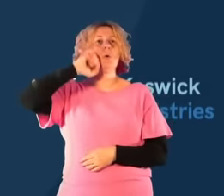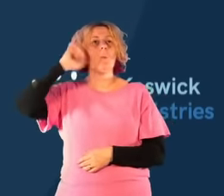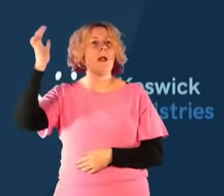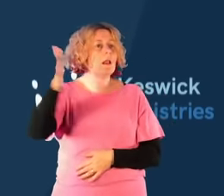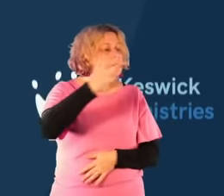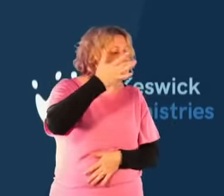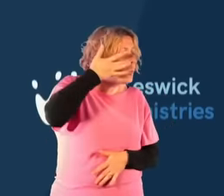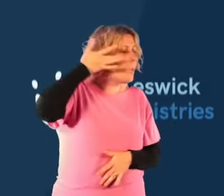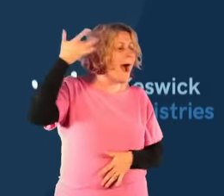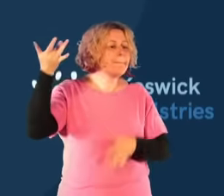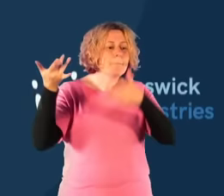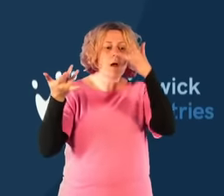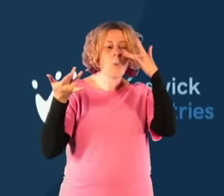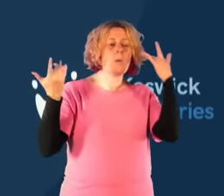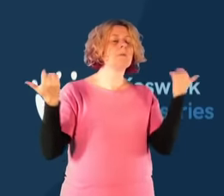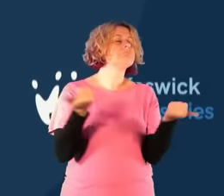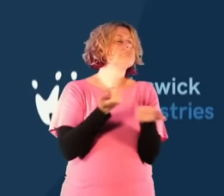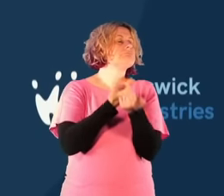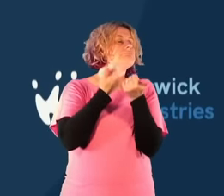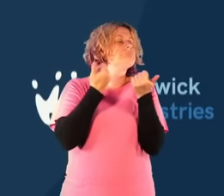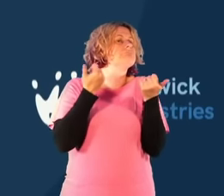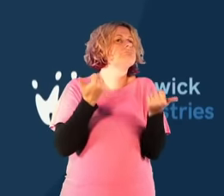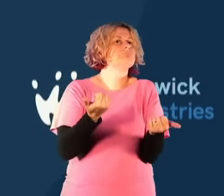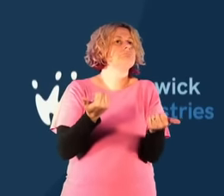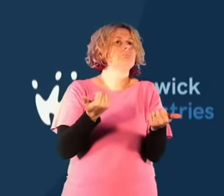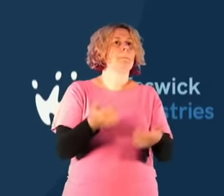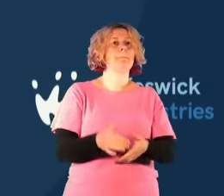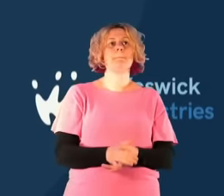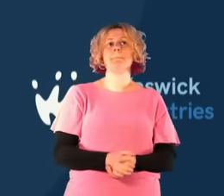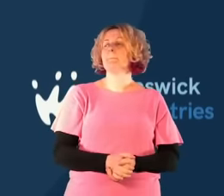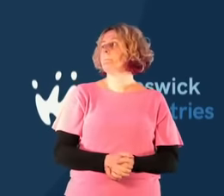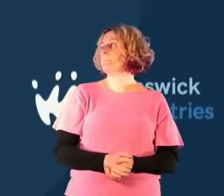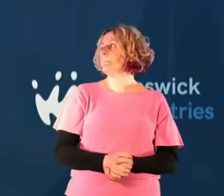away every tear from their eyes.